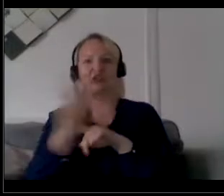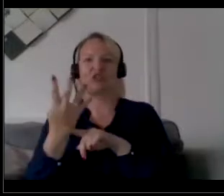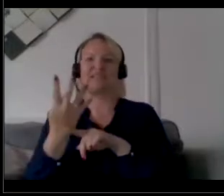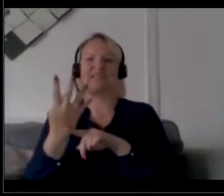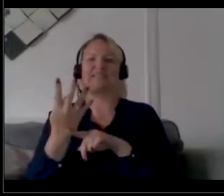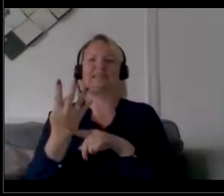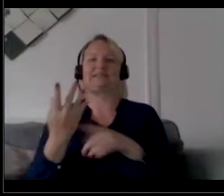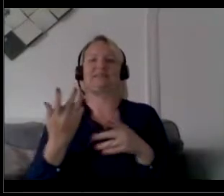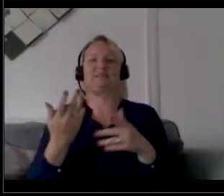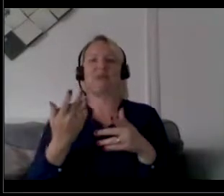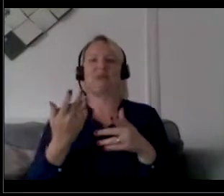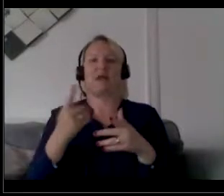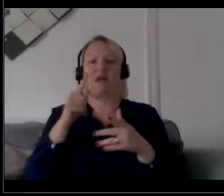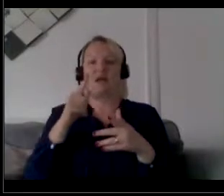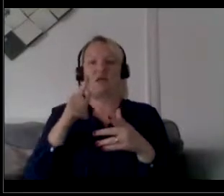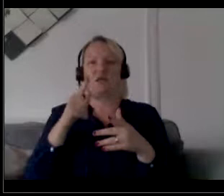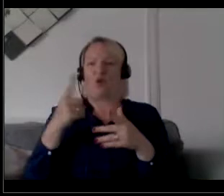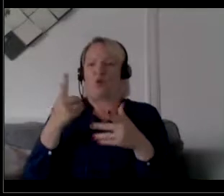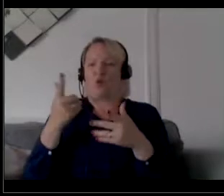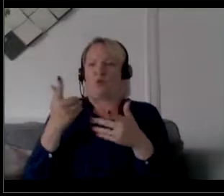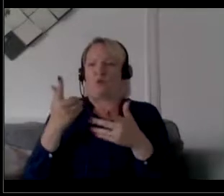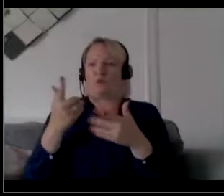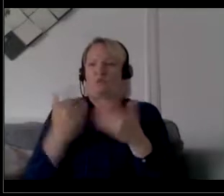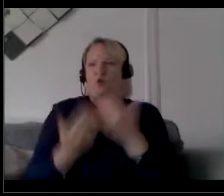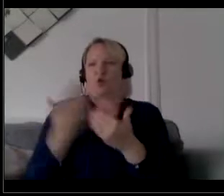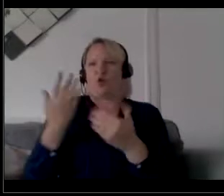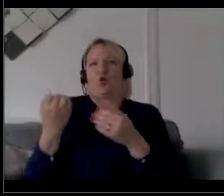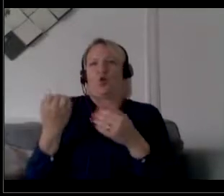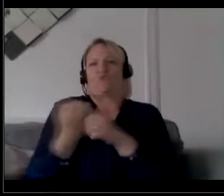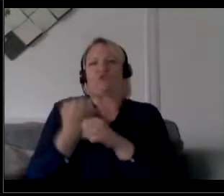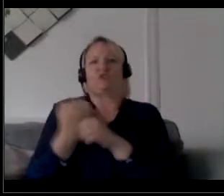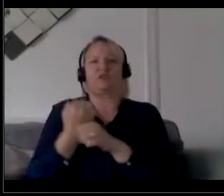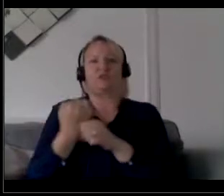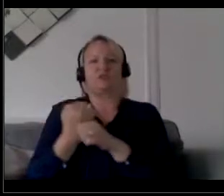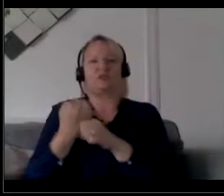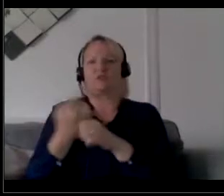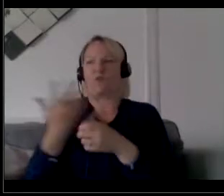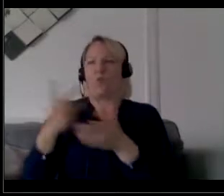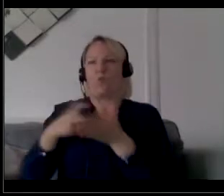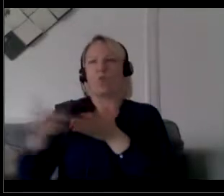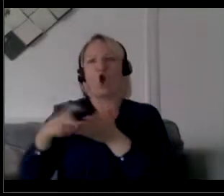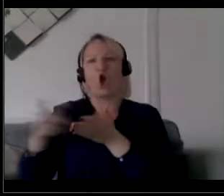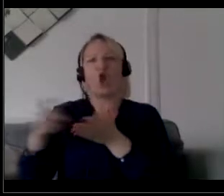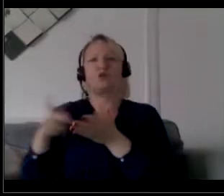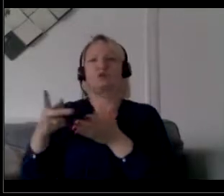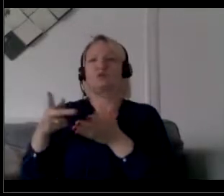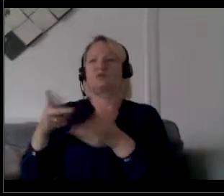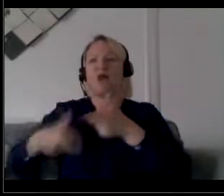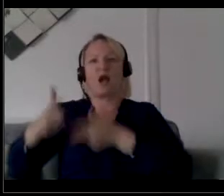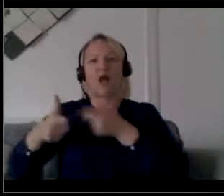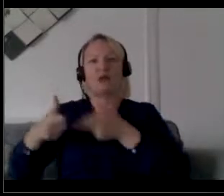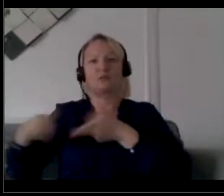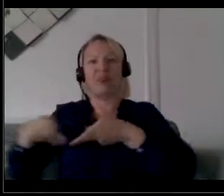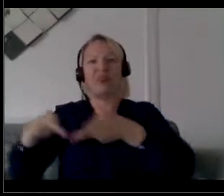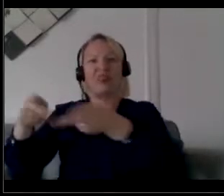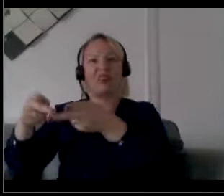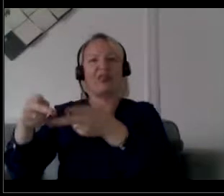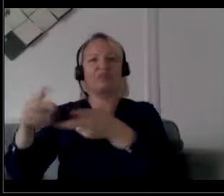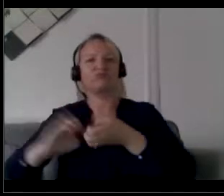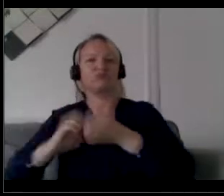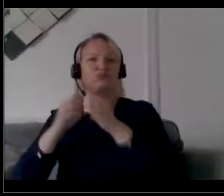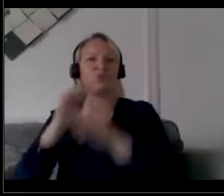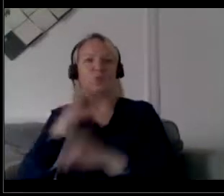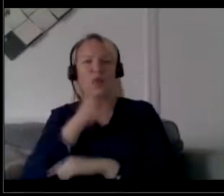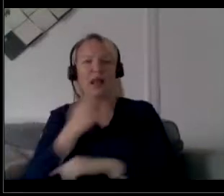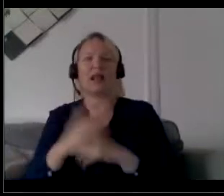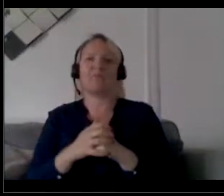maintain existing and provide new connectivity for walkers, cyclists and horse riders. And in addition to